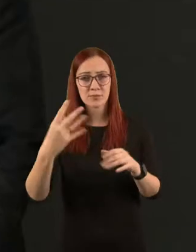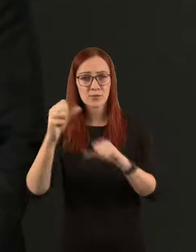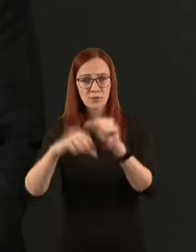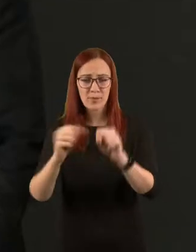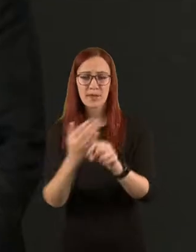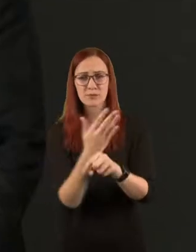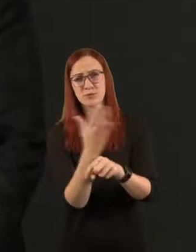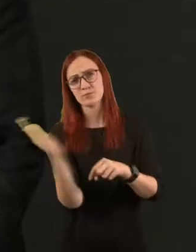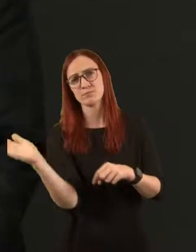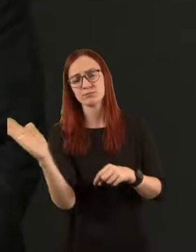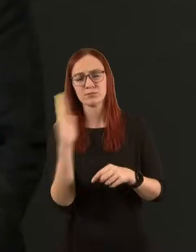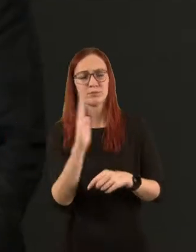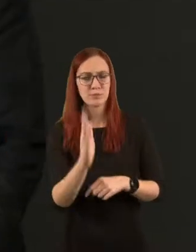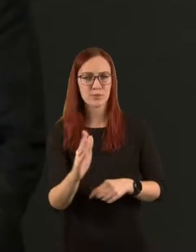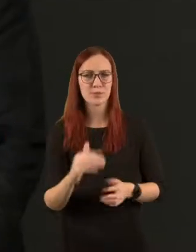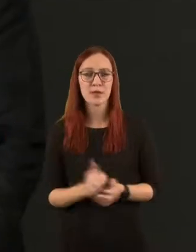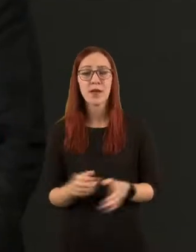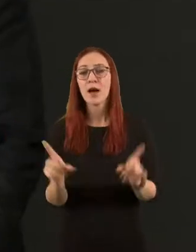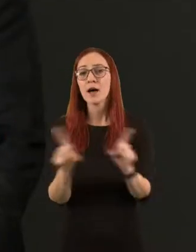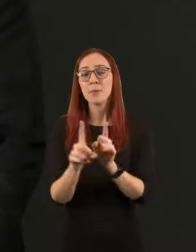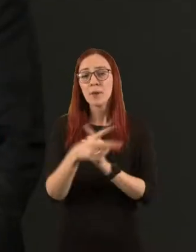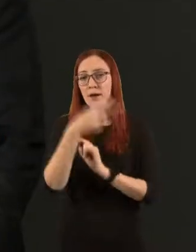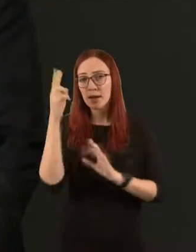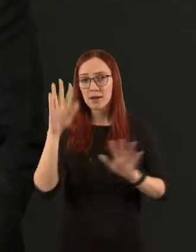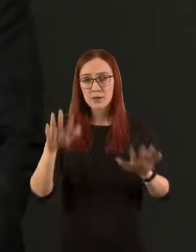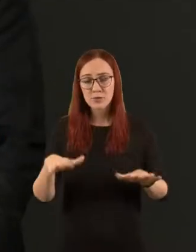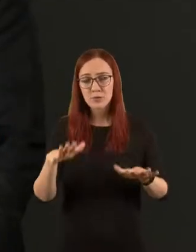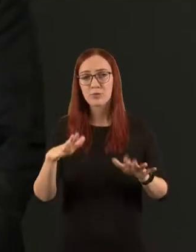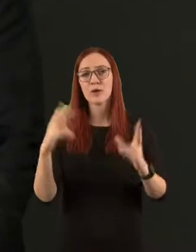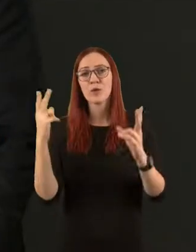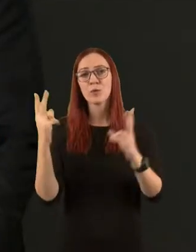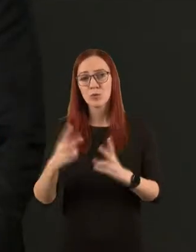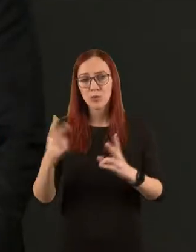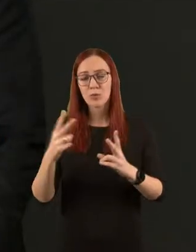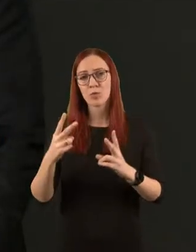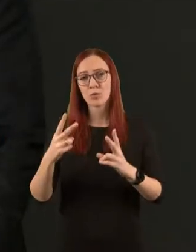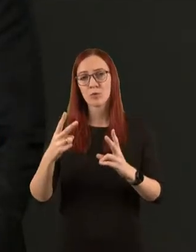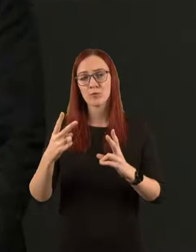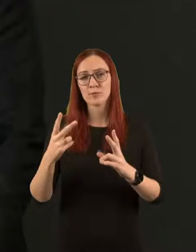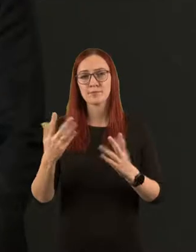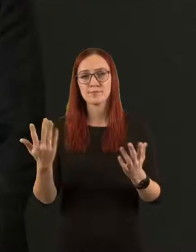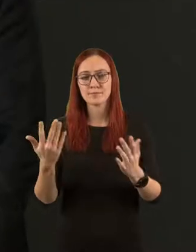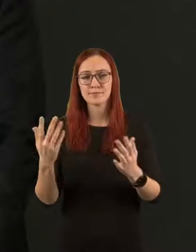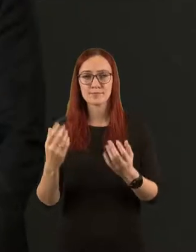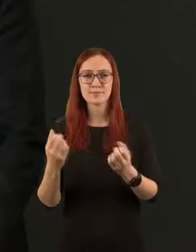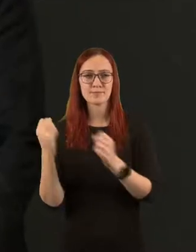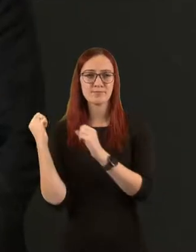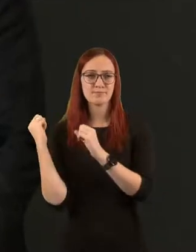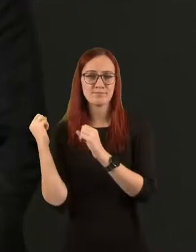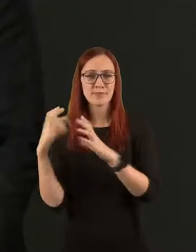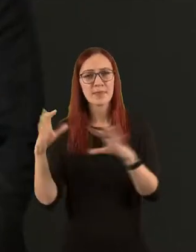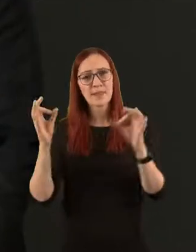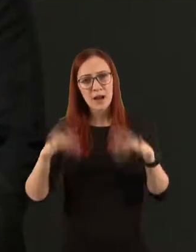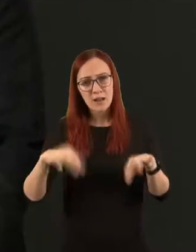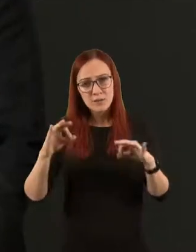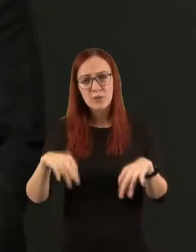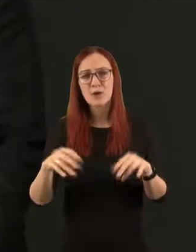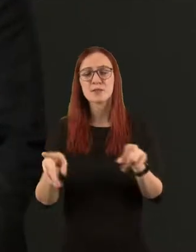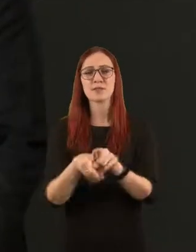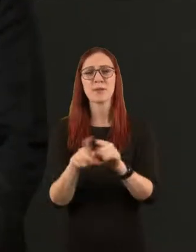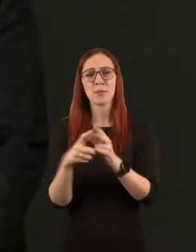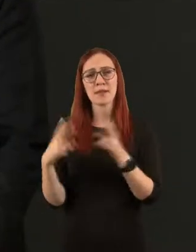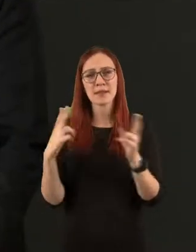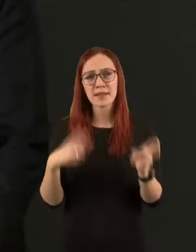more stringent targets and additional measures to address the increasing uptake of car ownership and to incentivize a shift